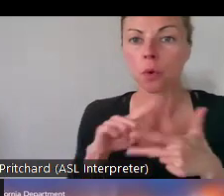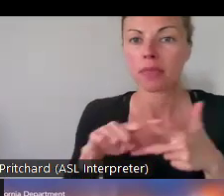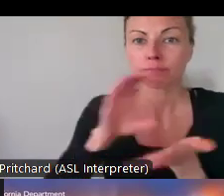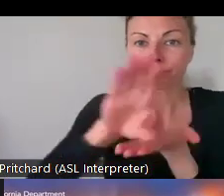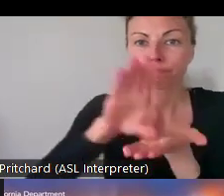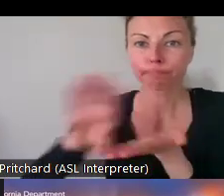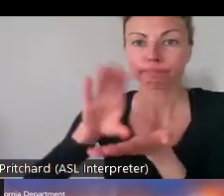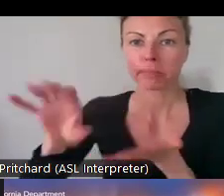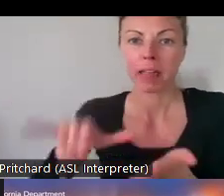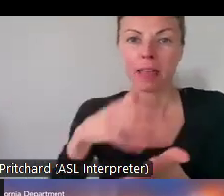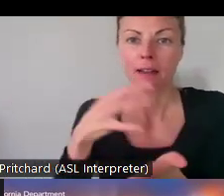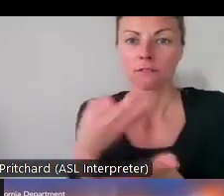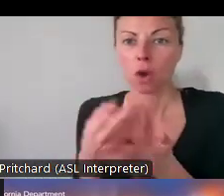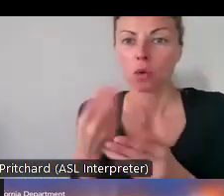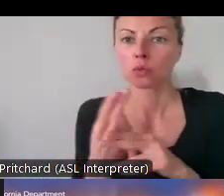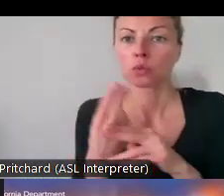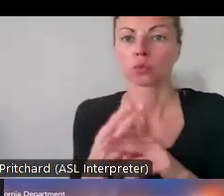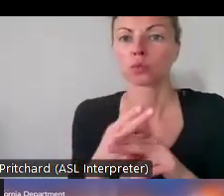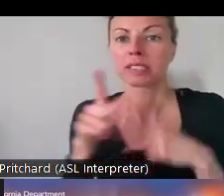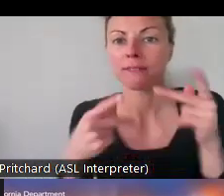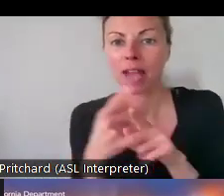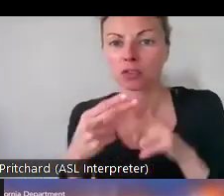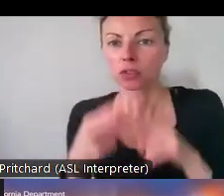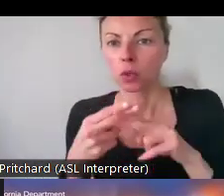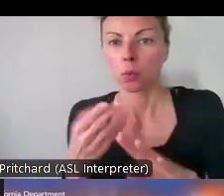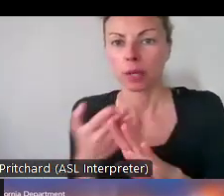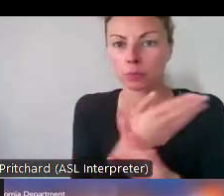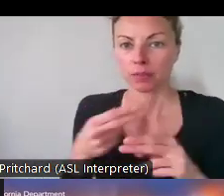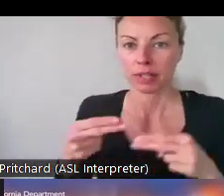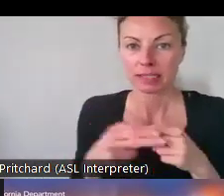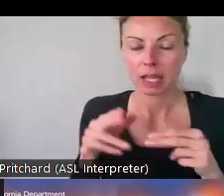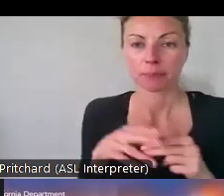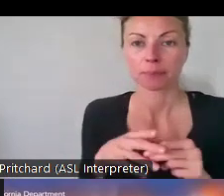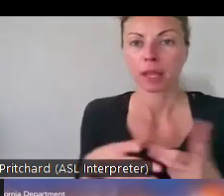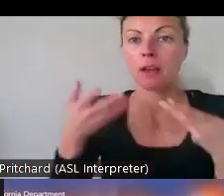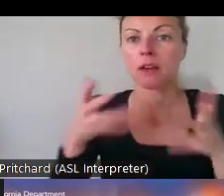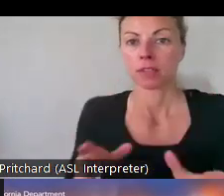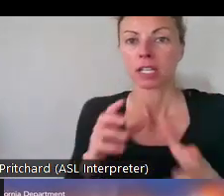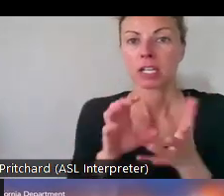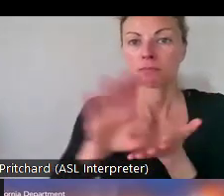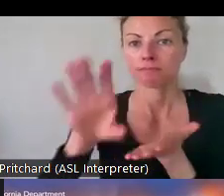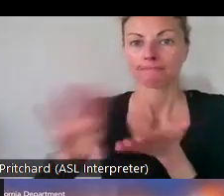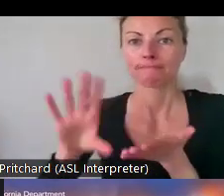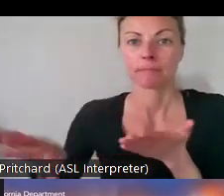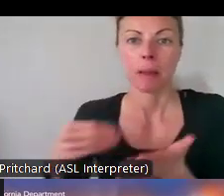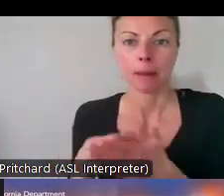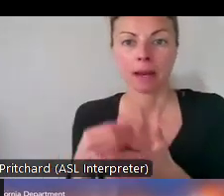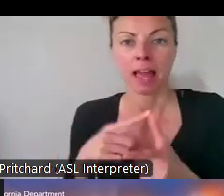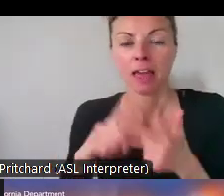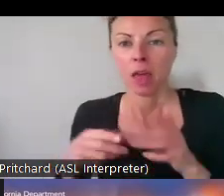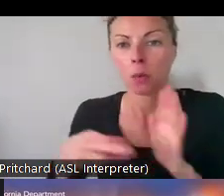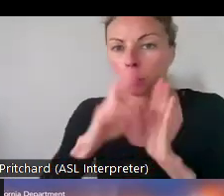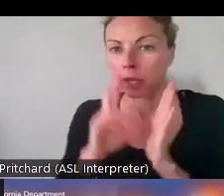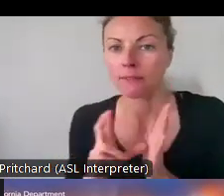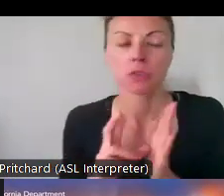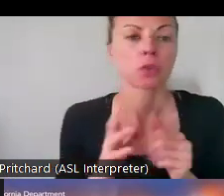funding using the factors and weights from the prior slide. Once we've allocated that funding, we review the funding that's